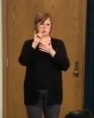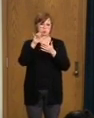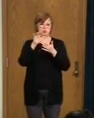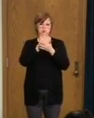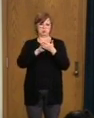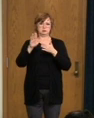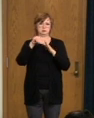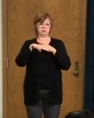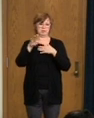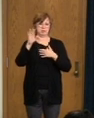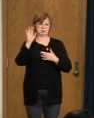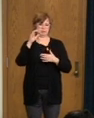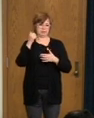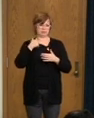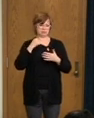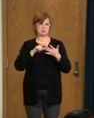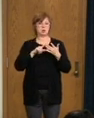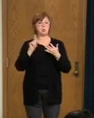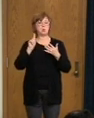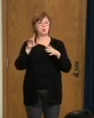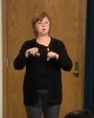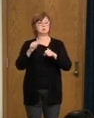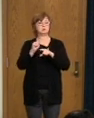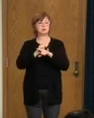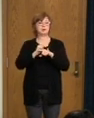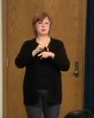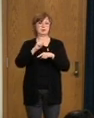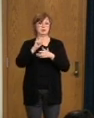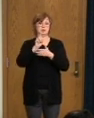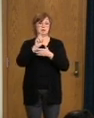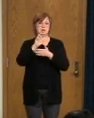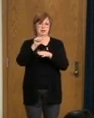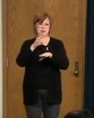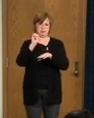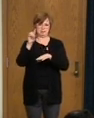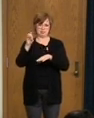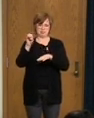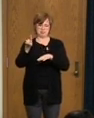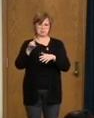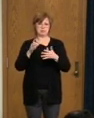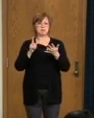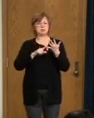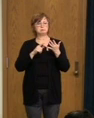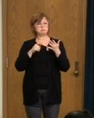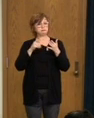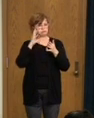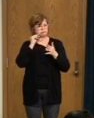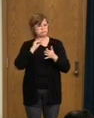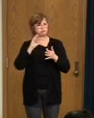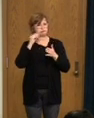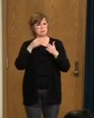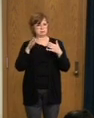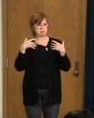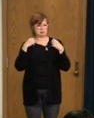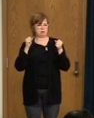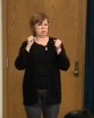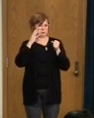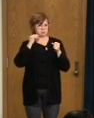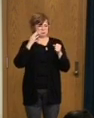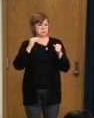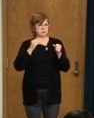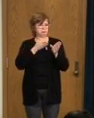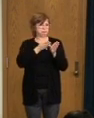here in Canada at the University of Alberta. He has extensive experience in the field of public health, and we're very